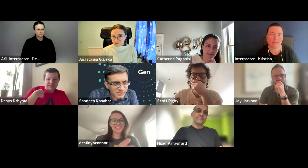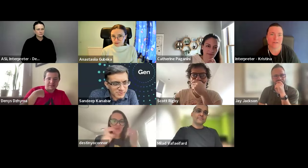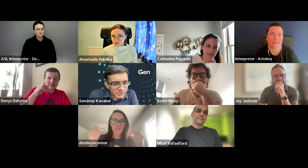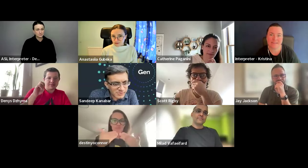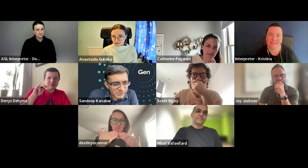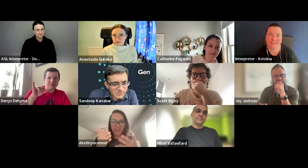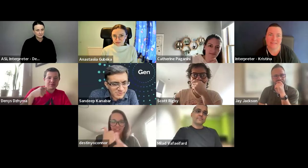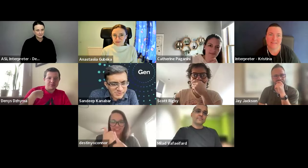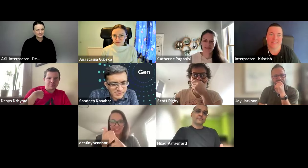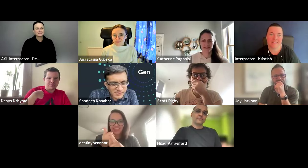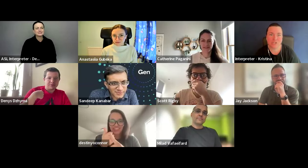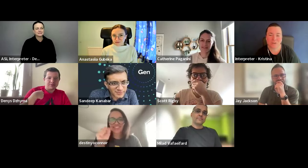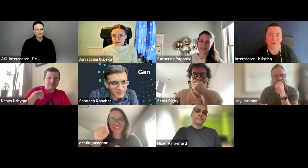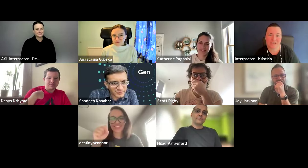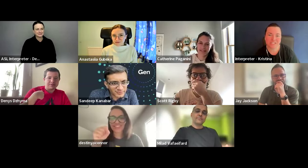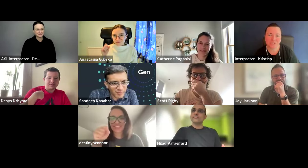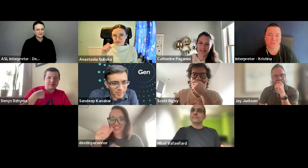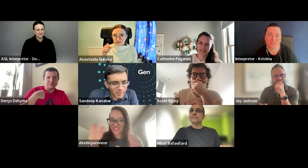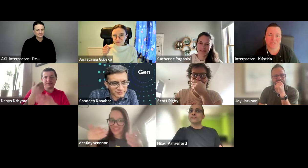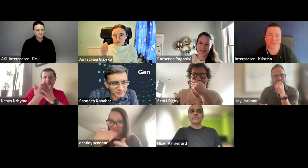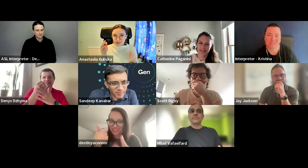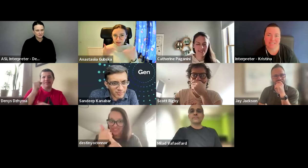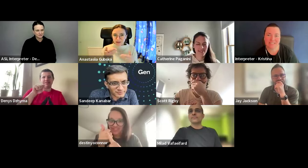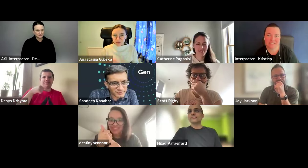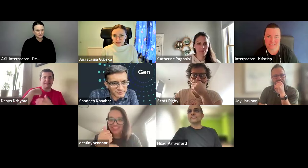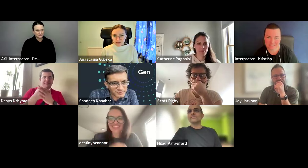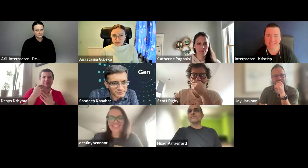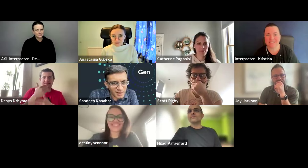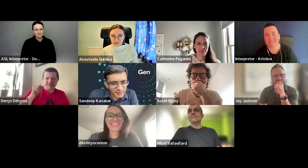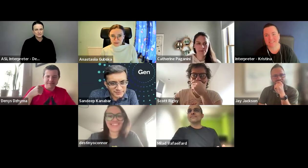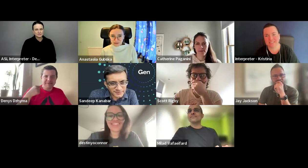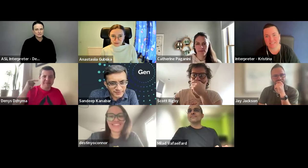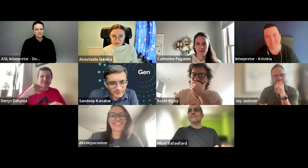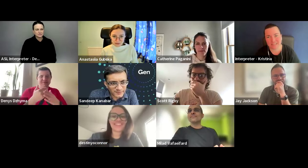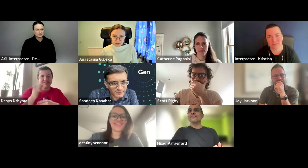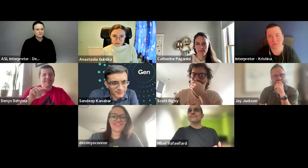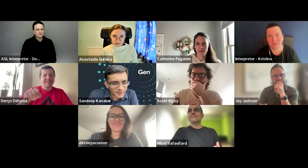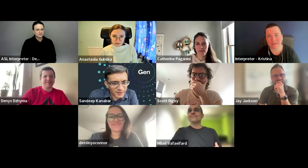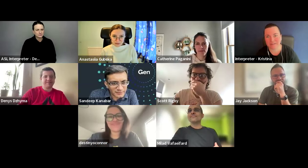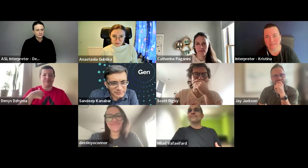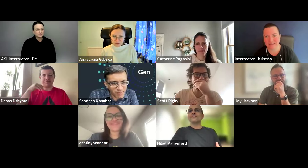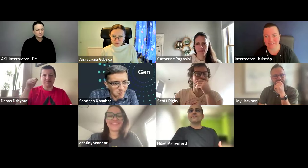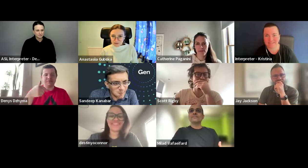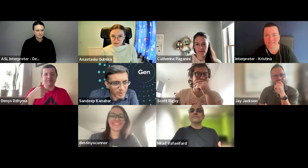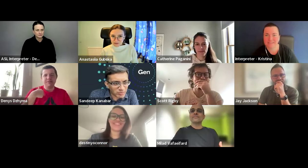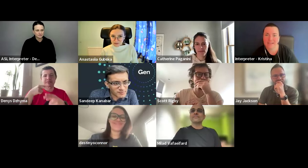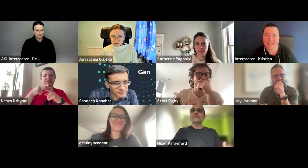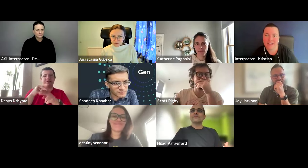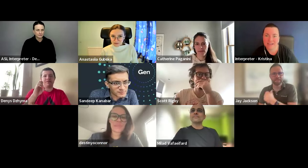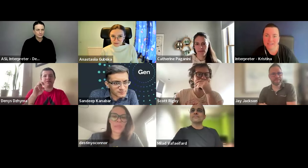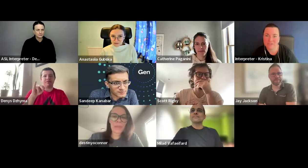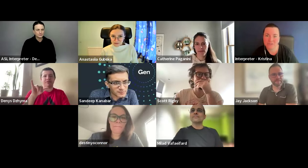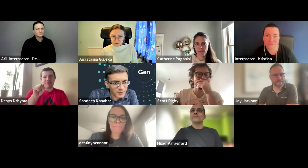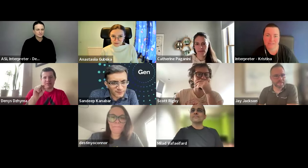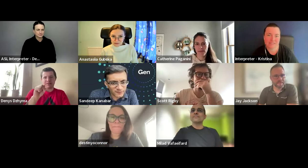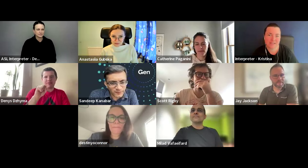Or do you want to go ahead and introduce yourself, Dennis? Dennis says, yes, I am new here. Yes,